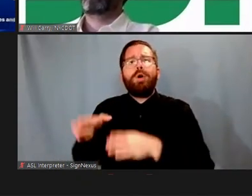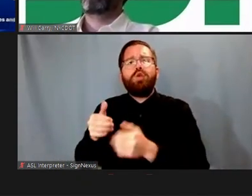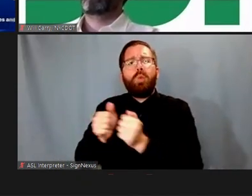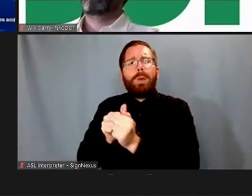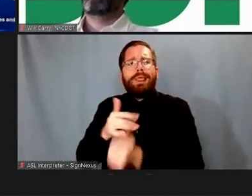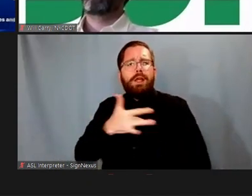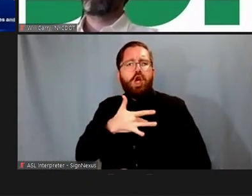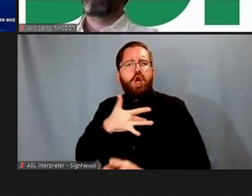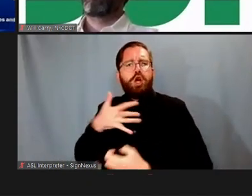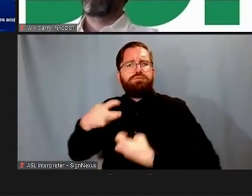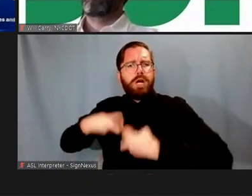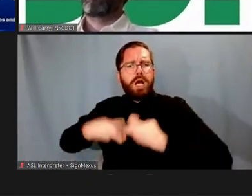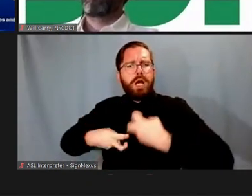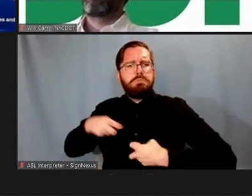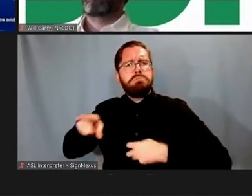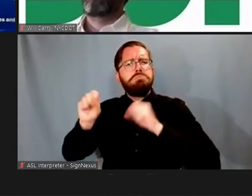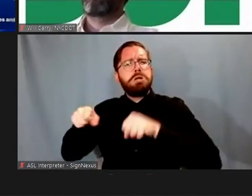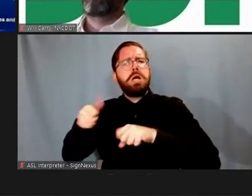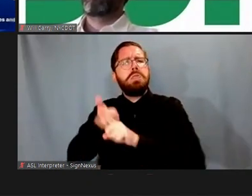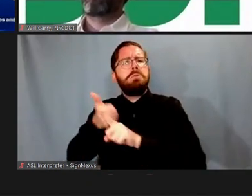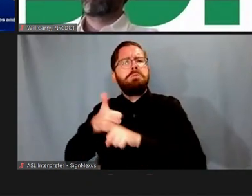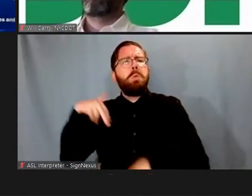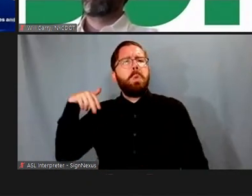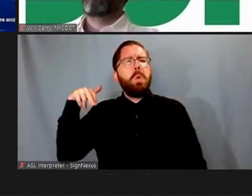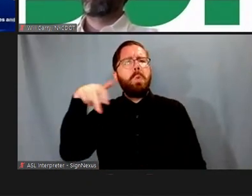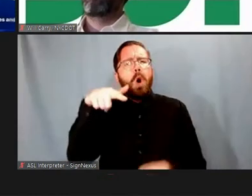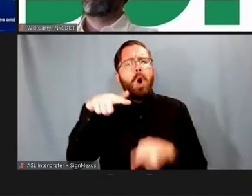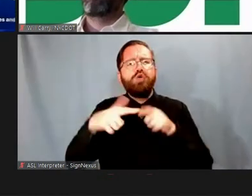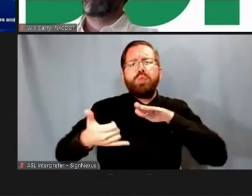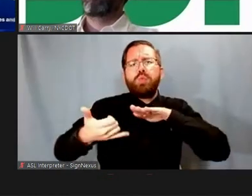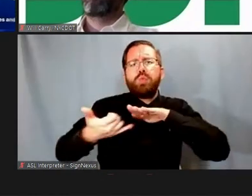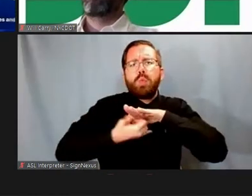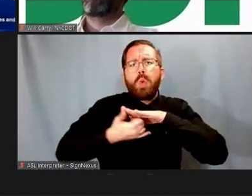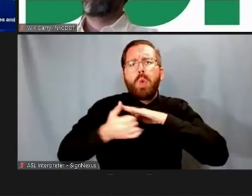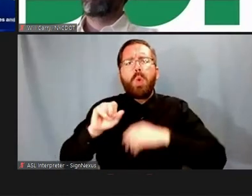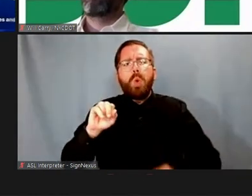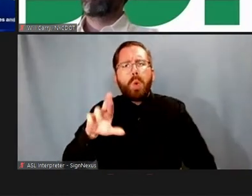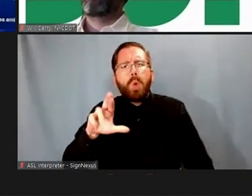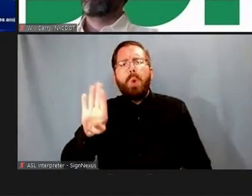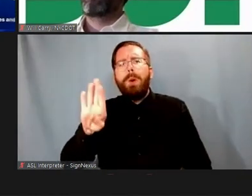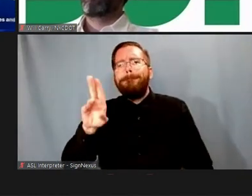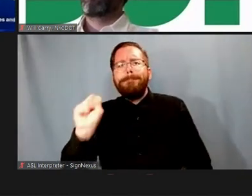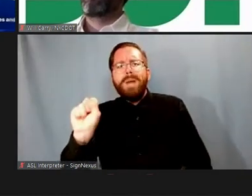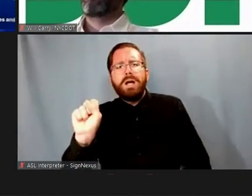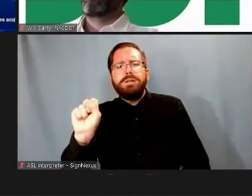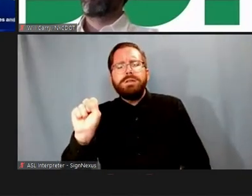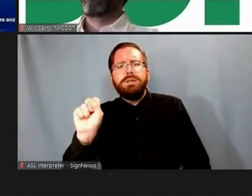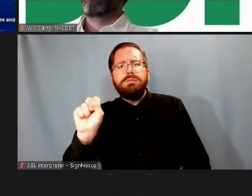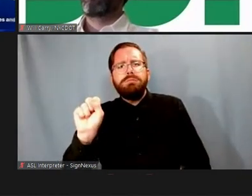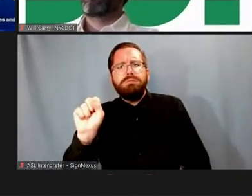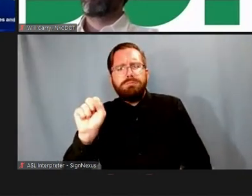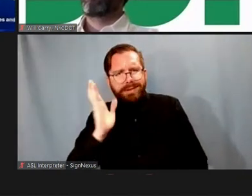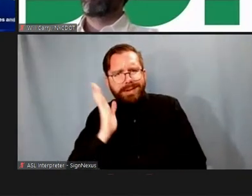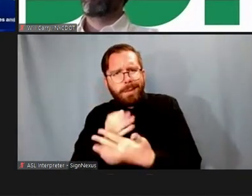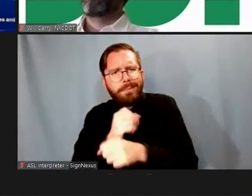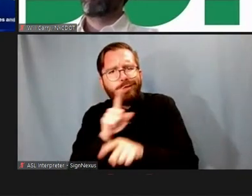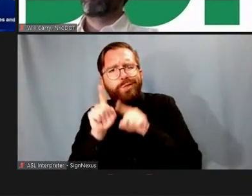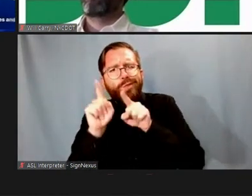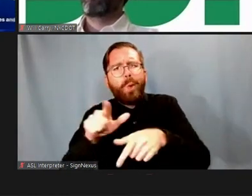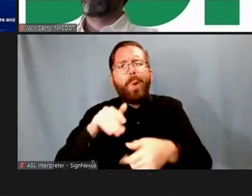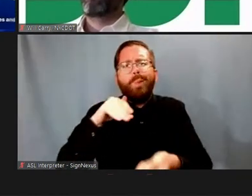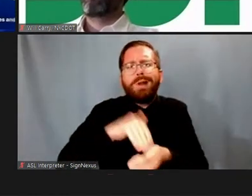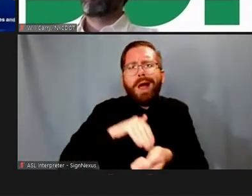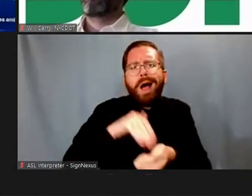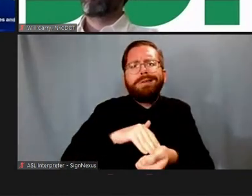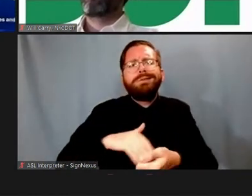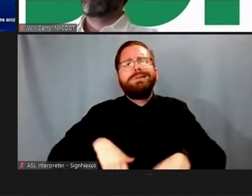walk to a subway or bus stop the right subway or bus stop to visit a doctor or family member or place of worship or